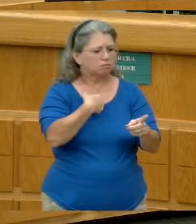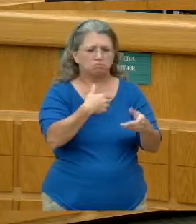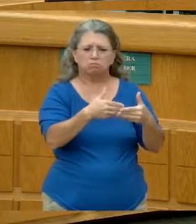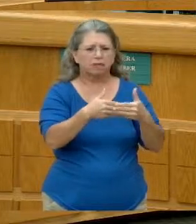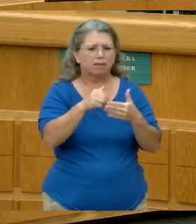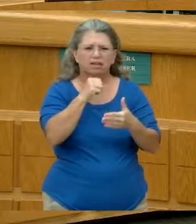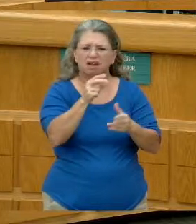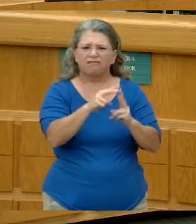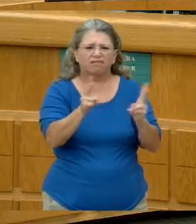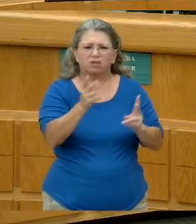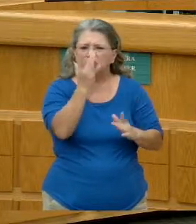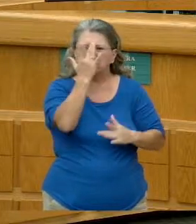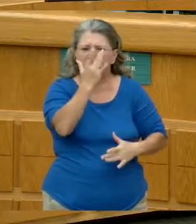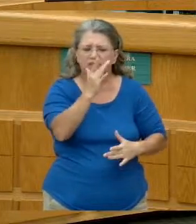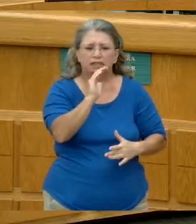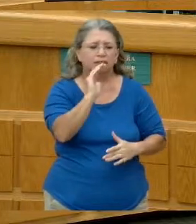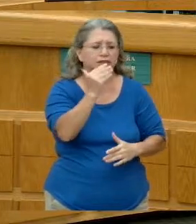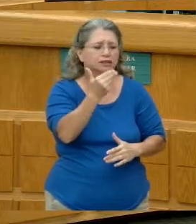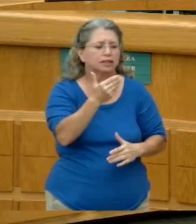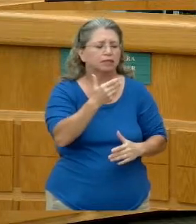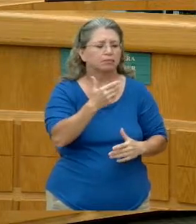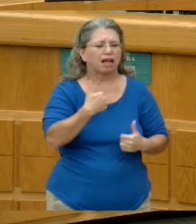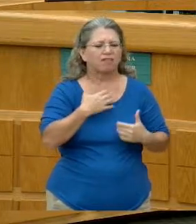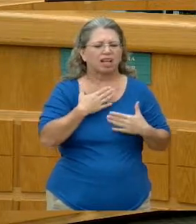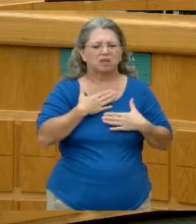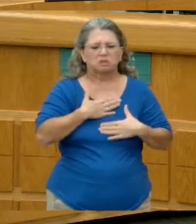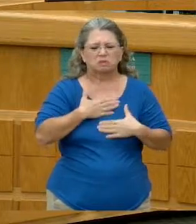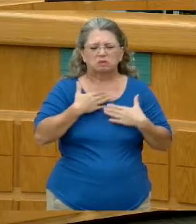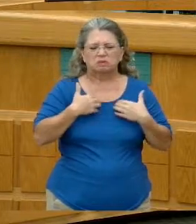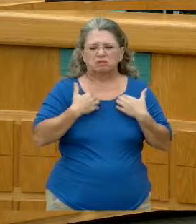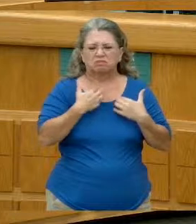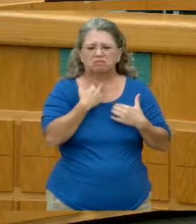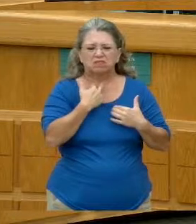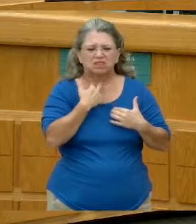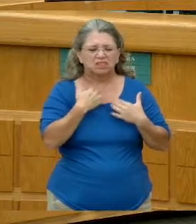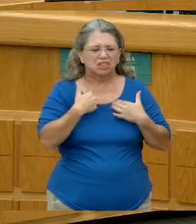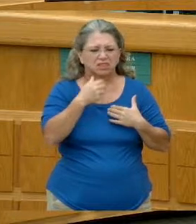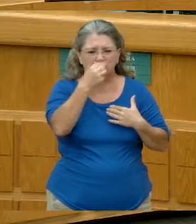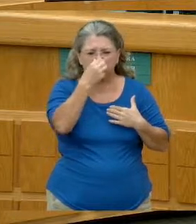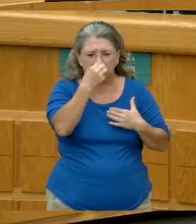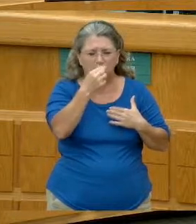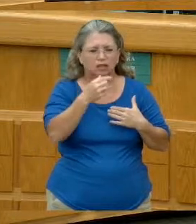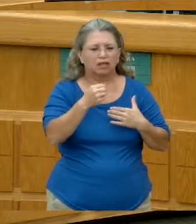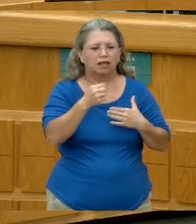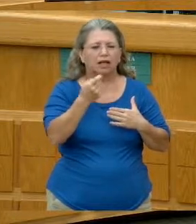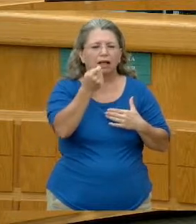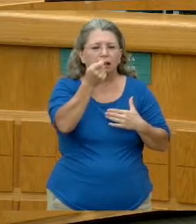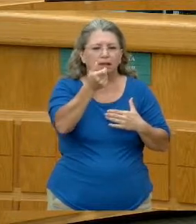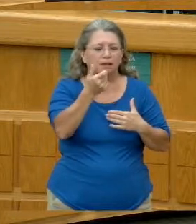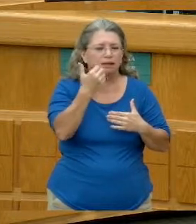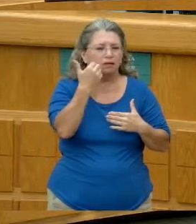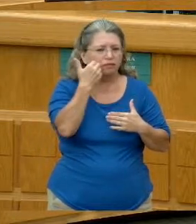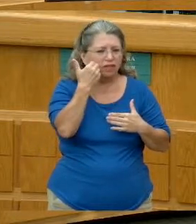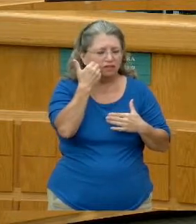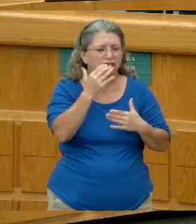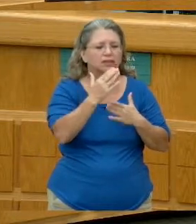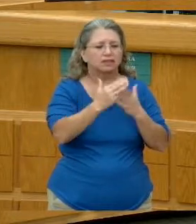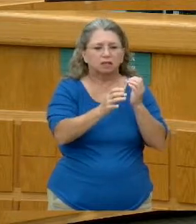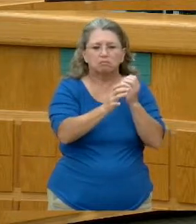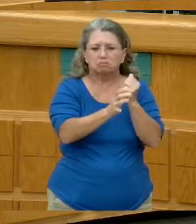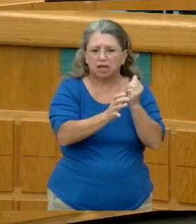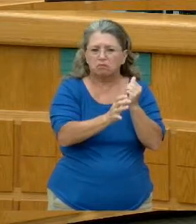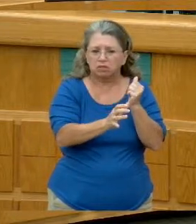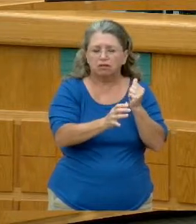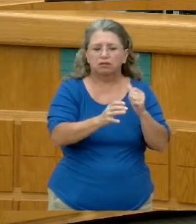to experience symptoms of congestion, a low-grade fever, and some have diarrhea as well. Most of these babies